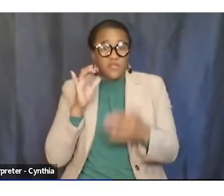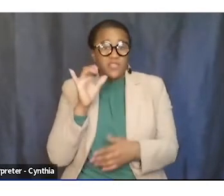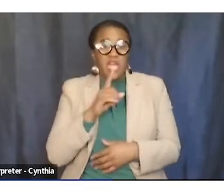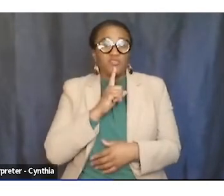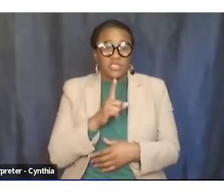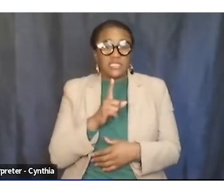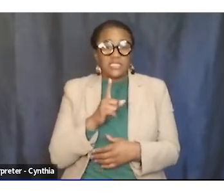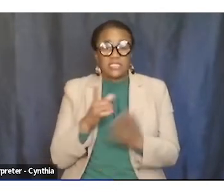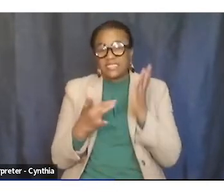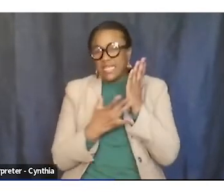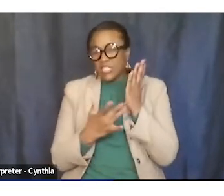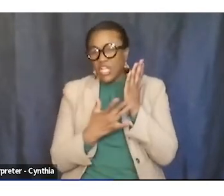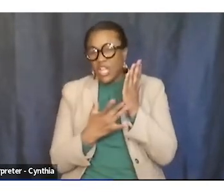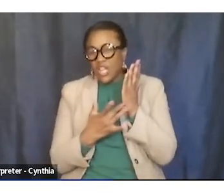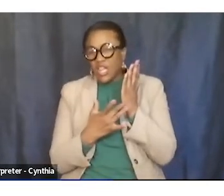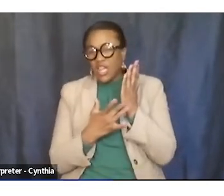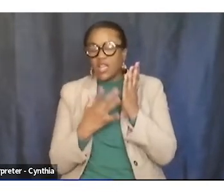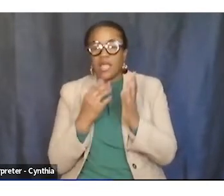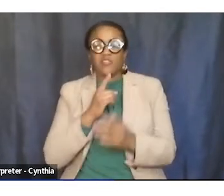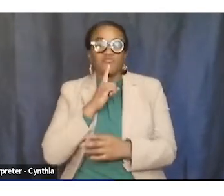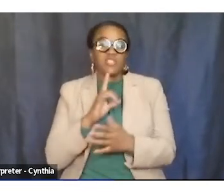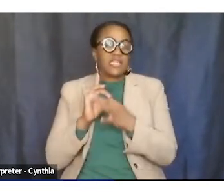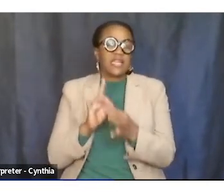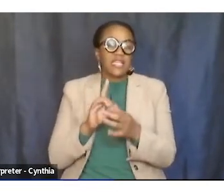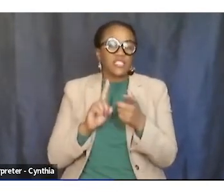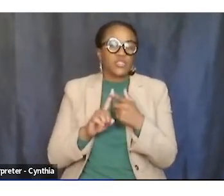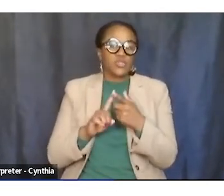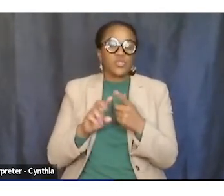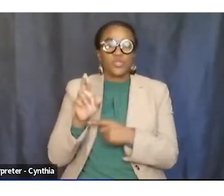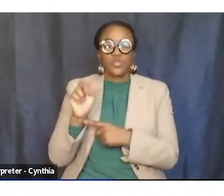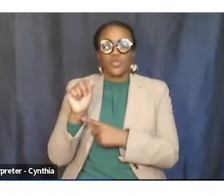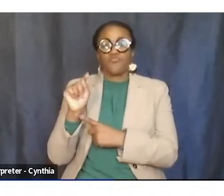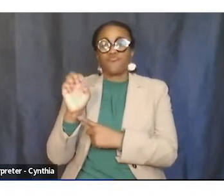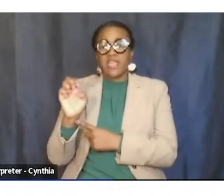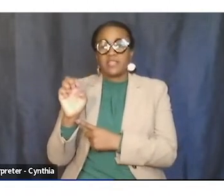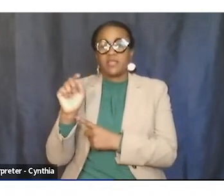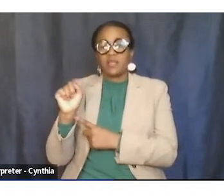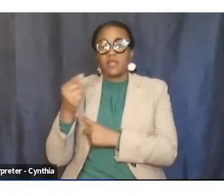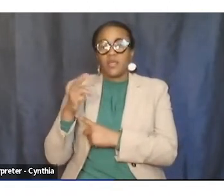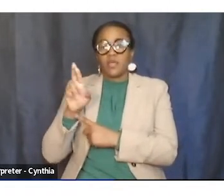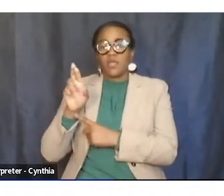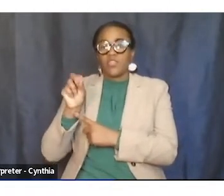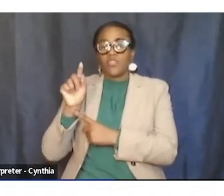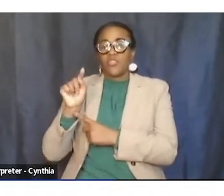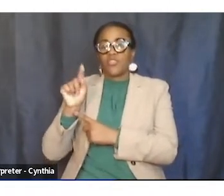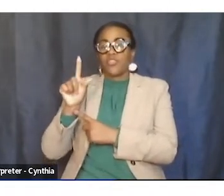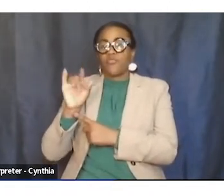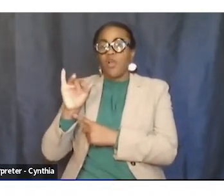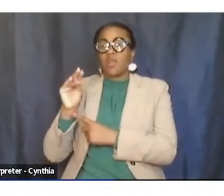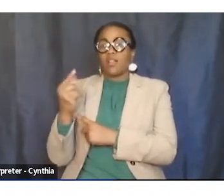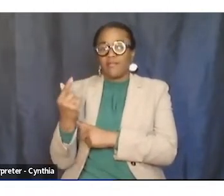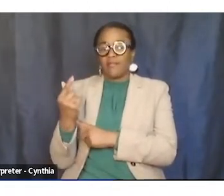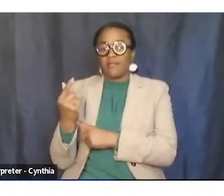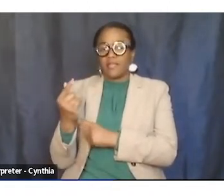quite technical, and it has to do with something called rate throttling. And rate throttling is done in